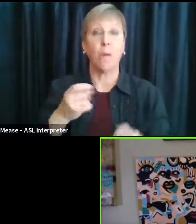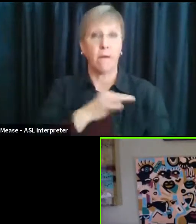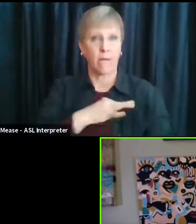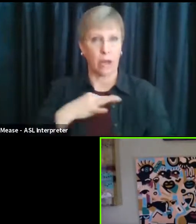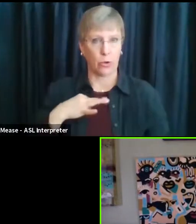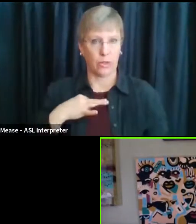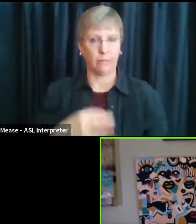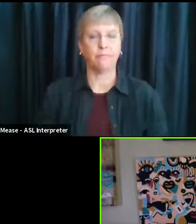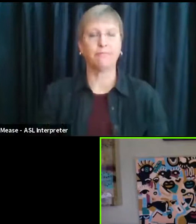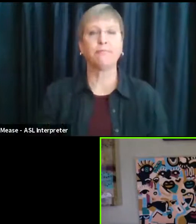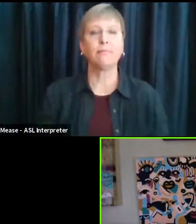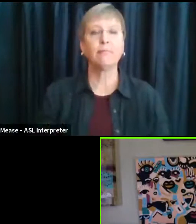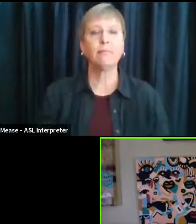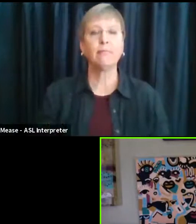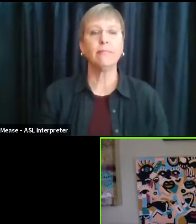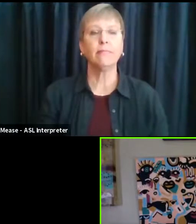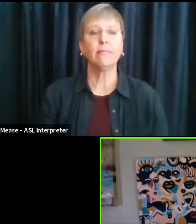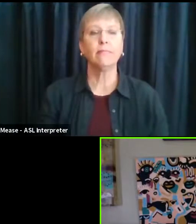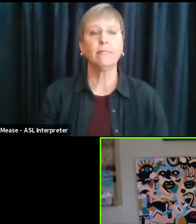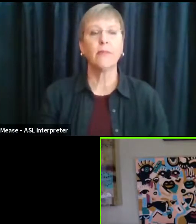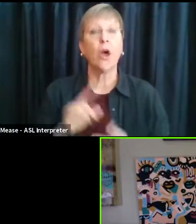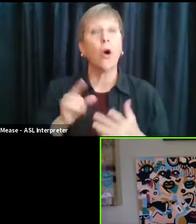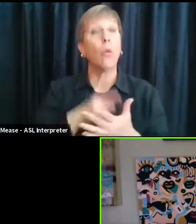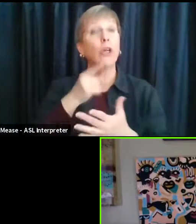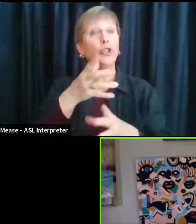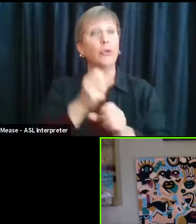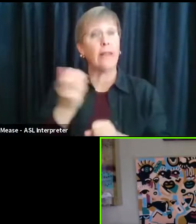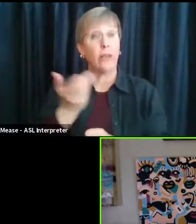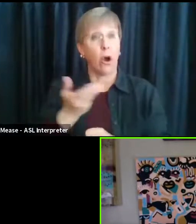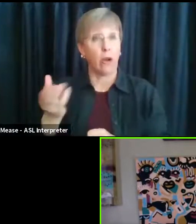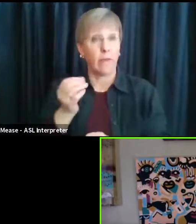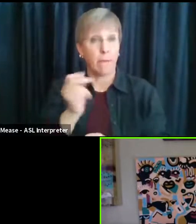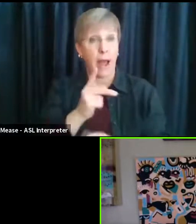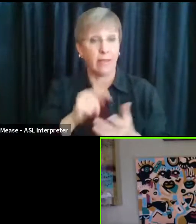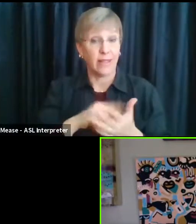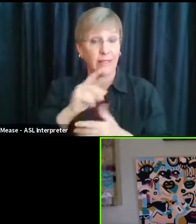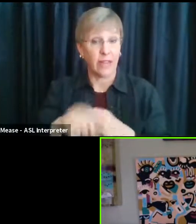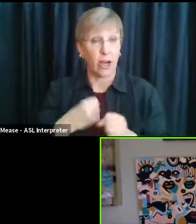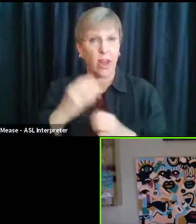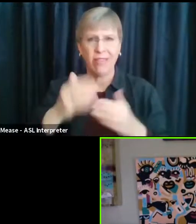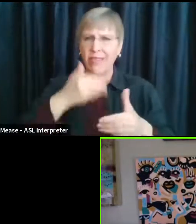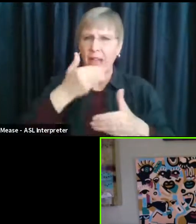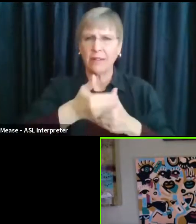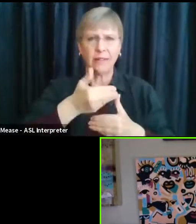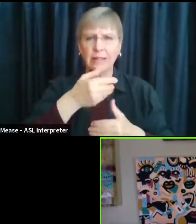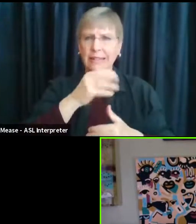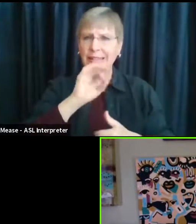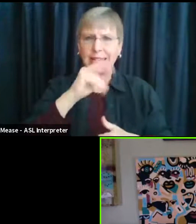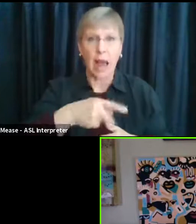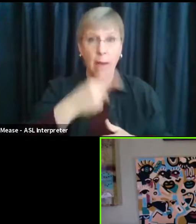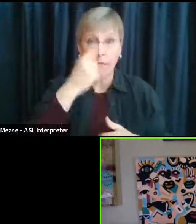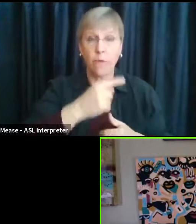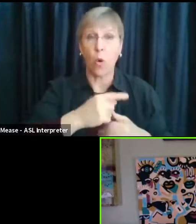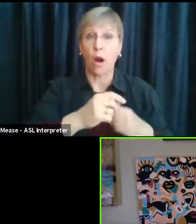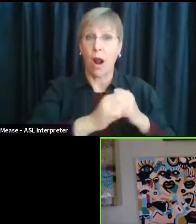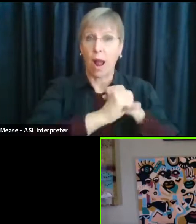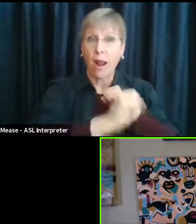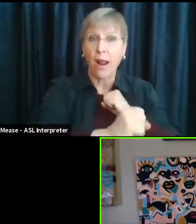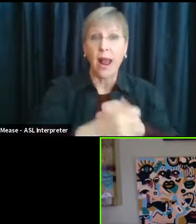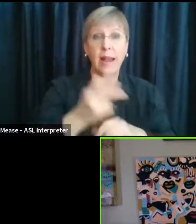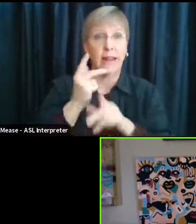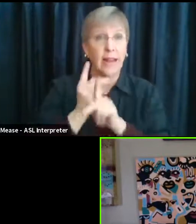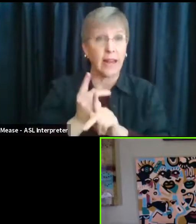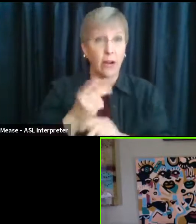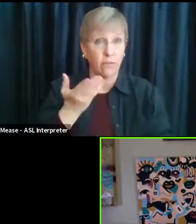faculty member. Once you get the artifacts back this year, what are the next steps, both for promoting and caring for